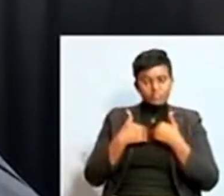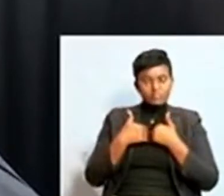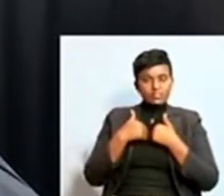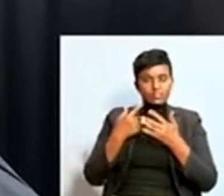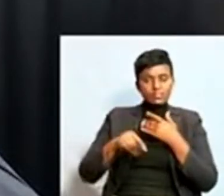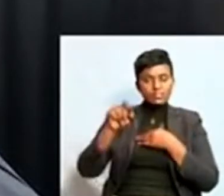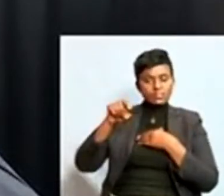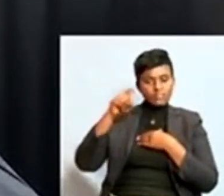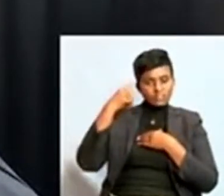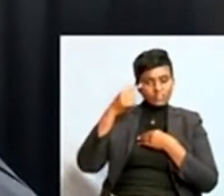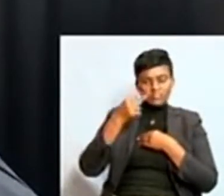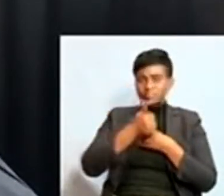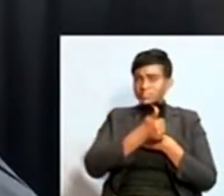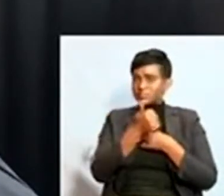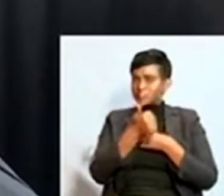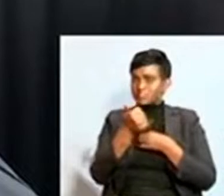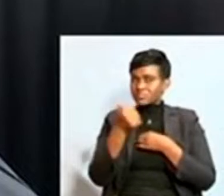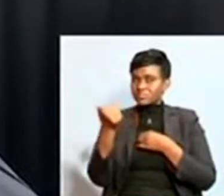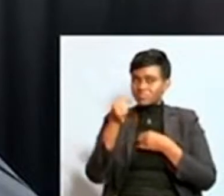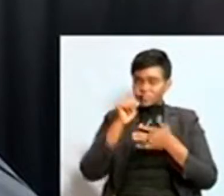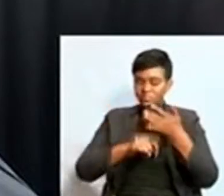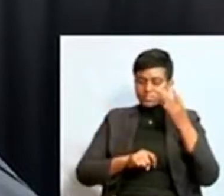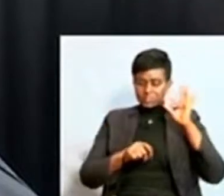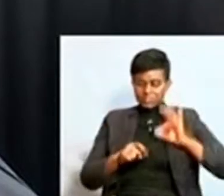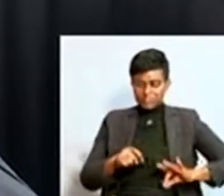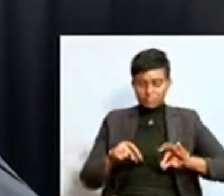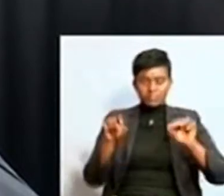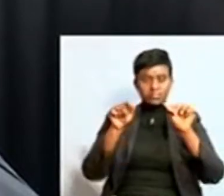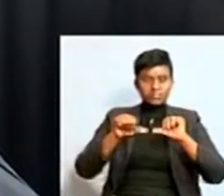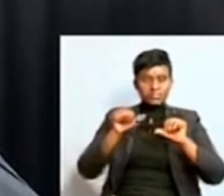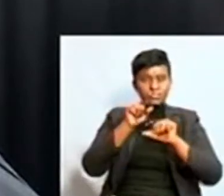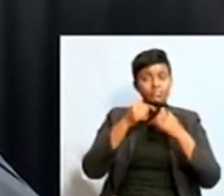for another cost-benefit analysis?